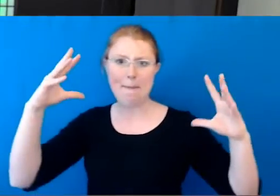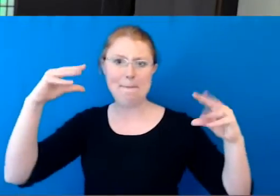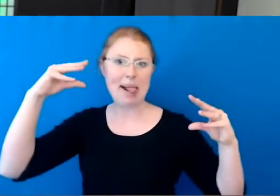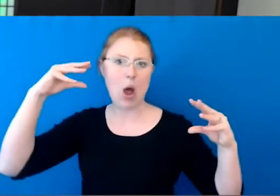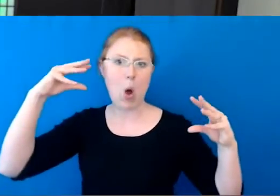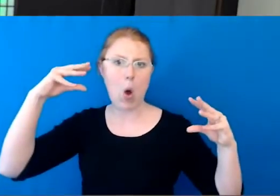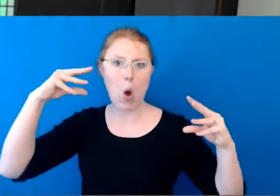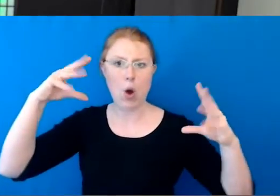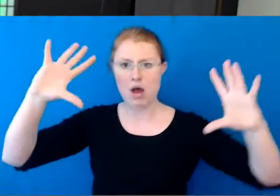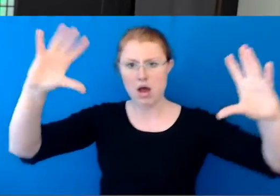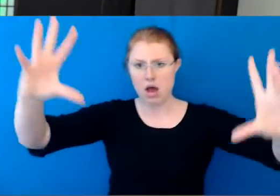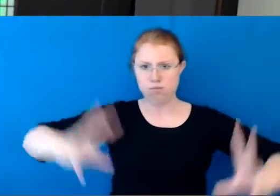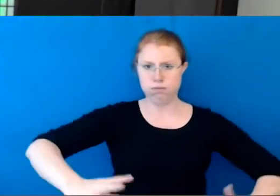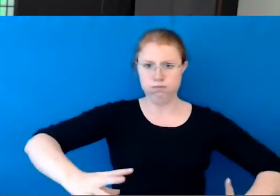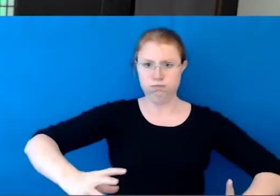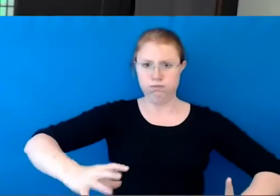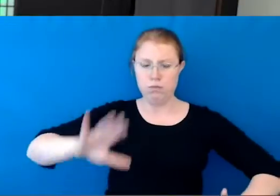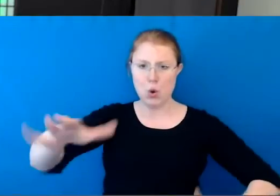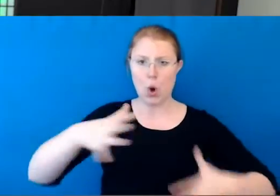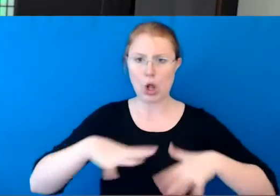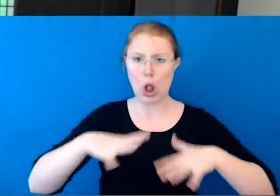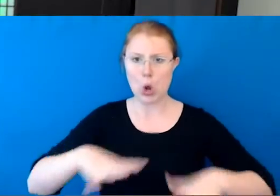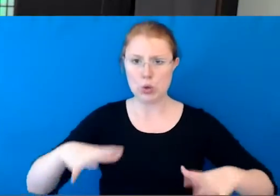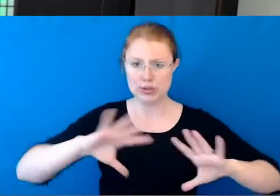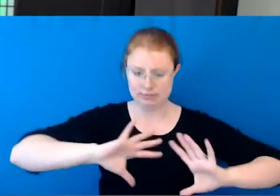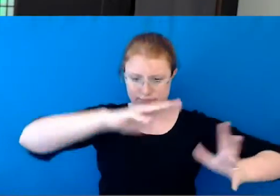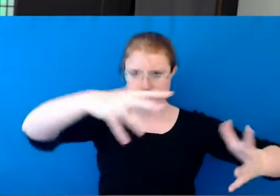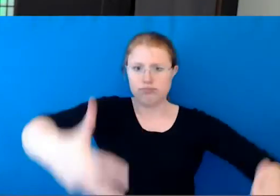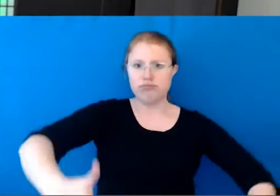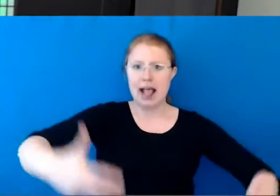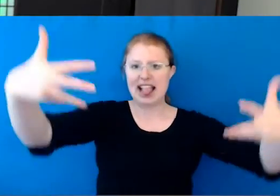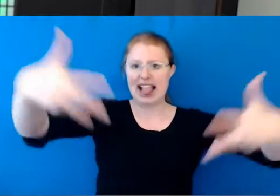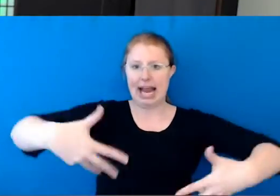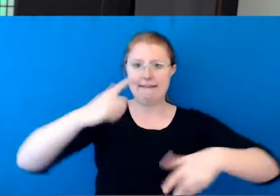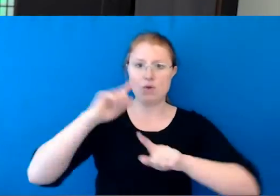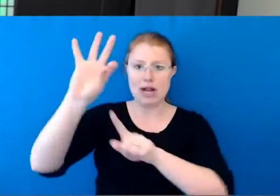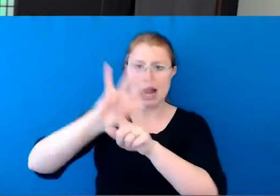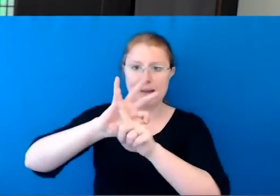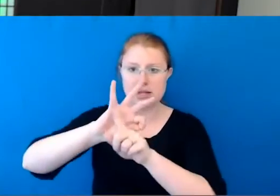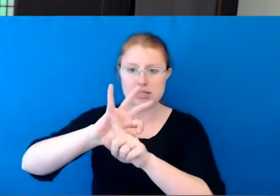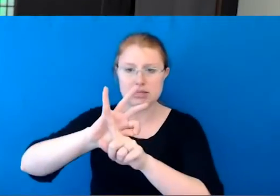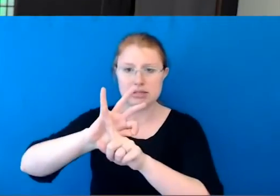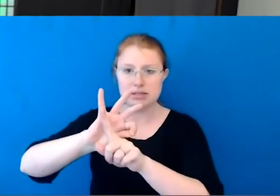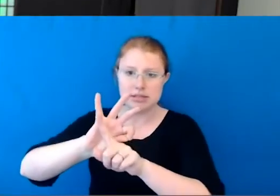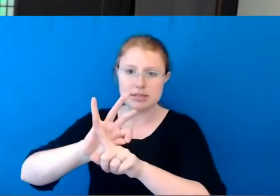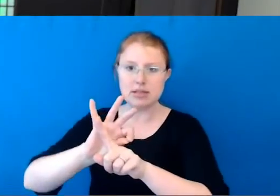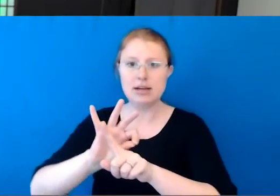and attach it to the front of your clothes. Leave it there for 9 months.